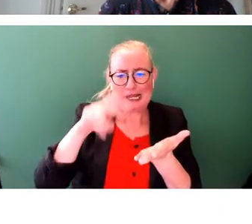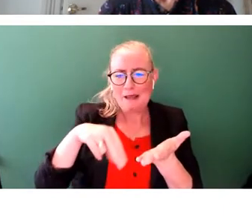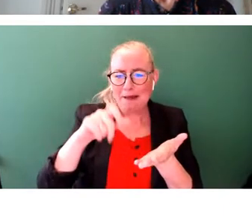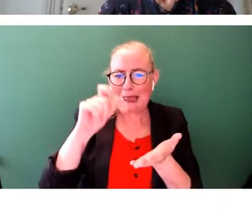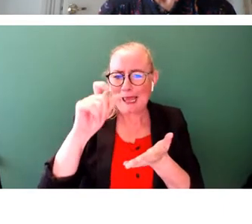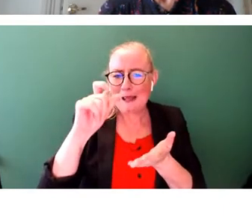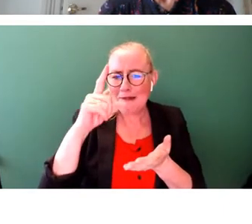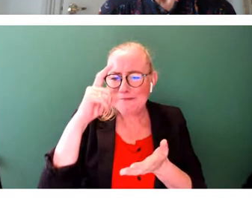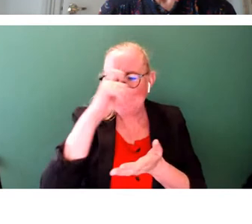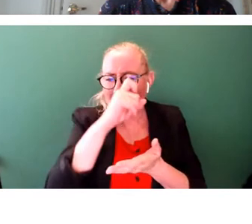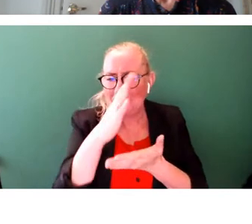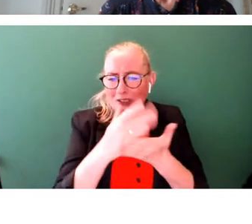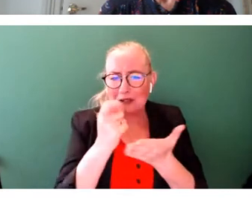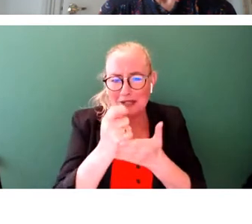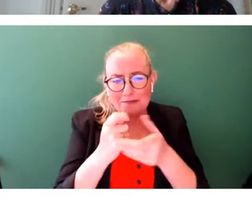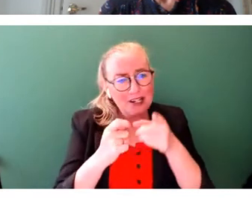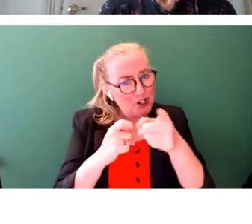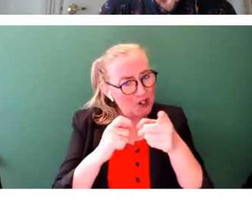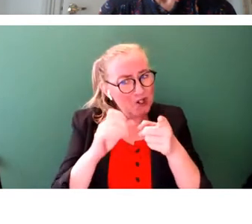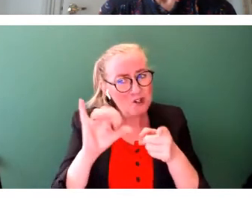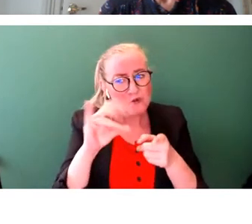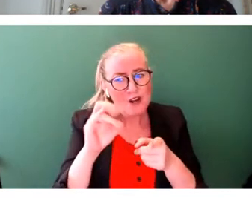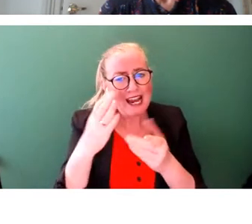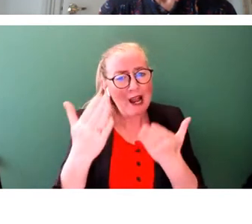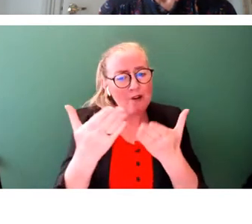sometimes. Is that, how was that overcome?